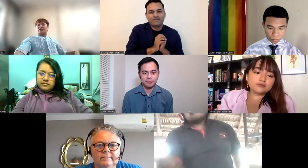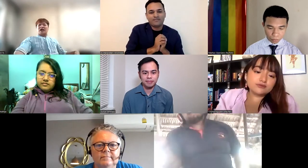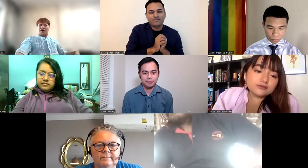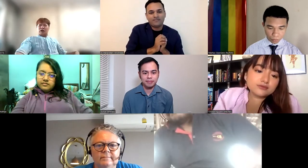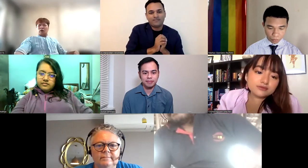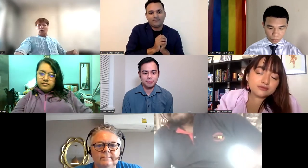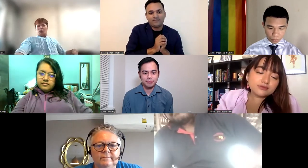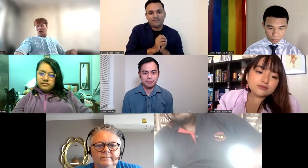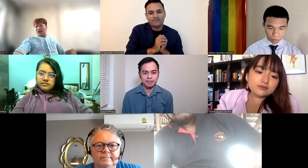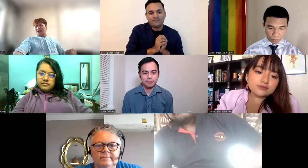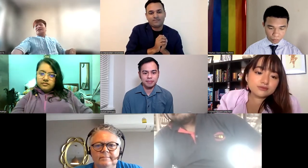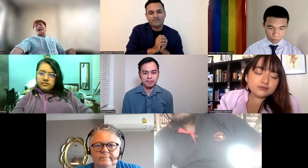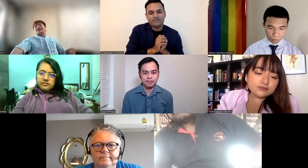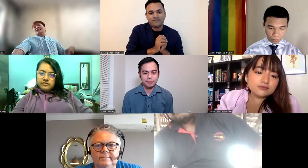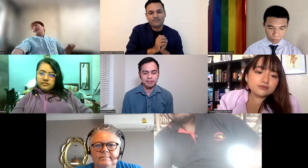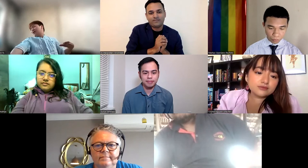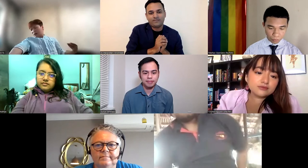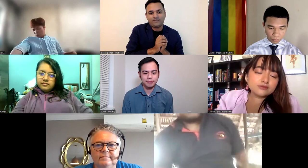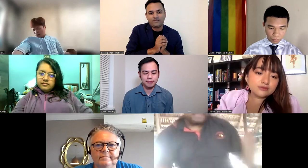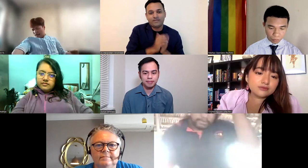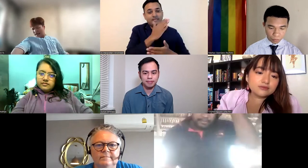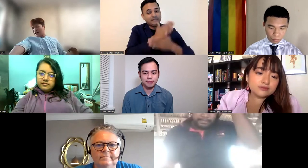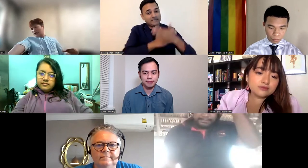in many areas.